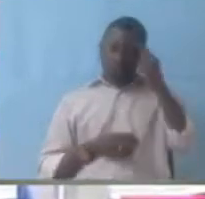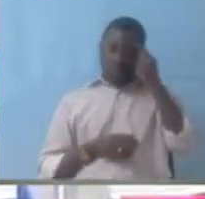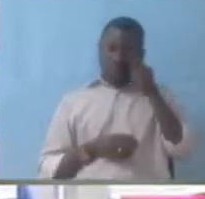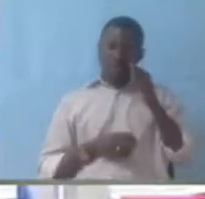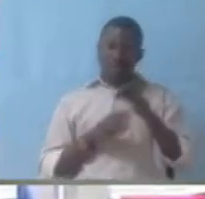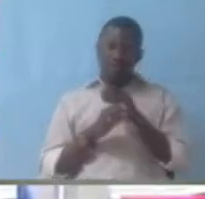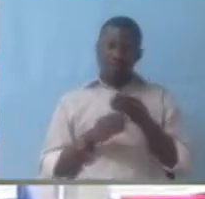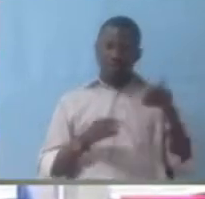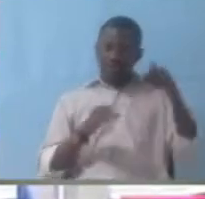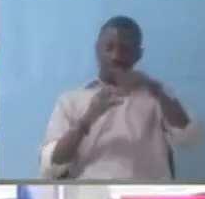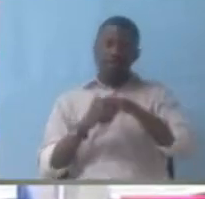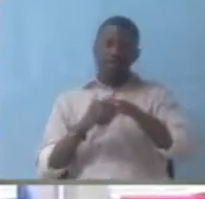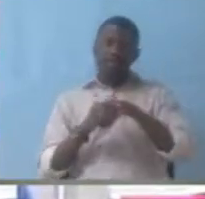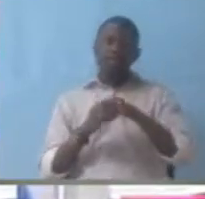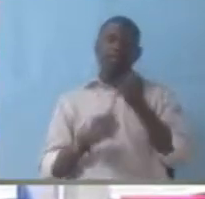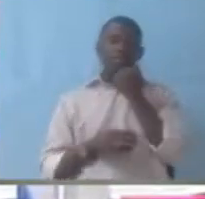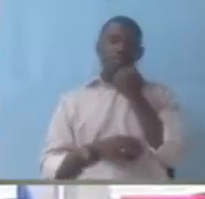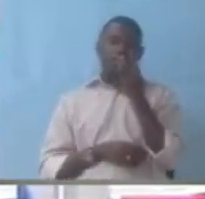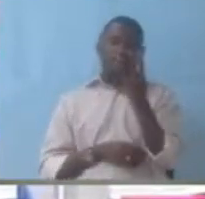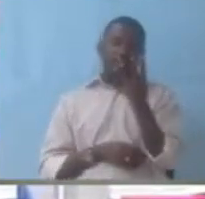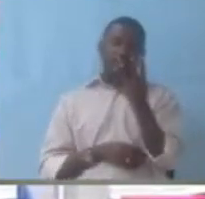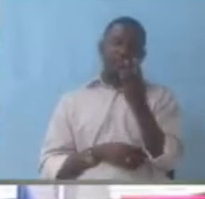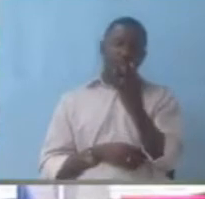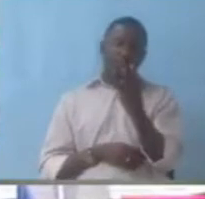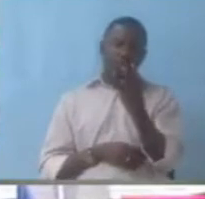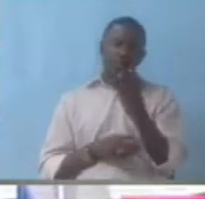get to decree number 3.